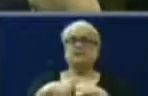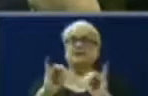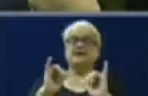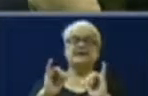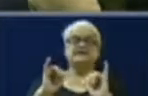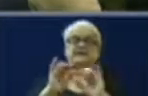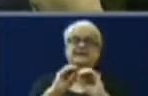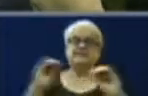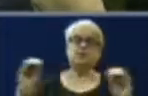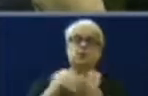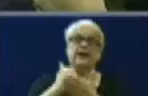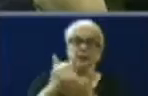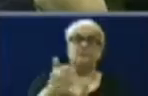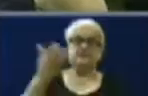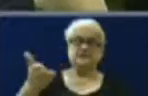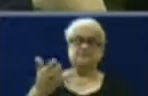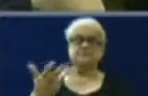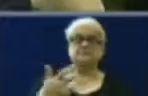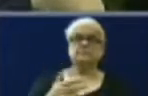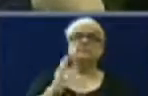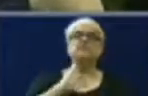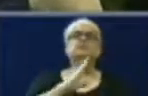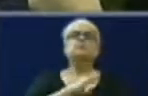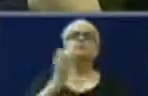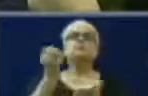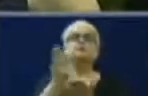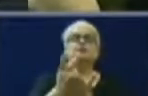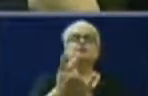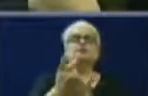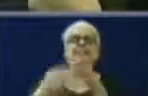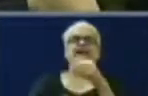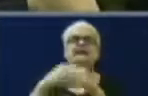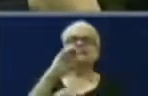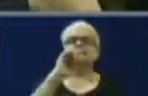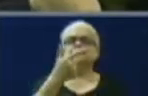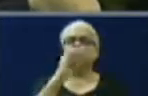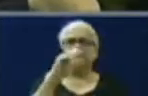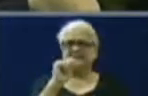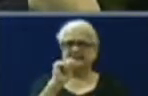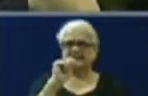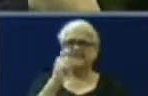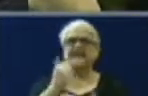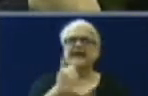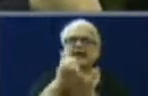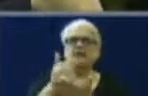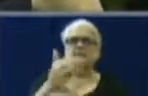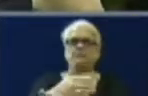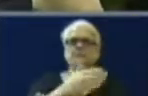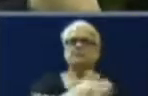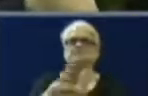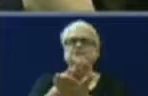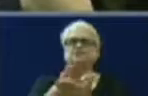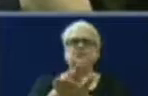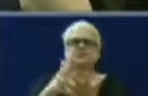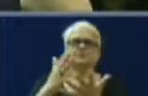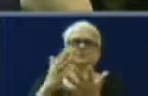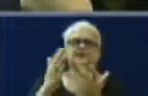earlier. The board approved adding a magnet-only middle school to help grow the school and raise the scores organically, but that would take